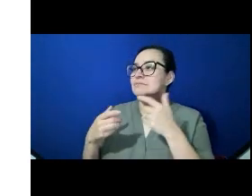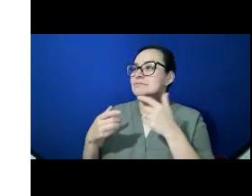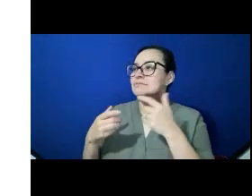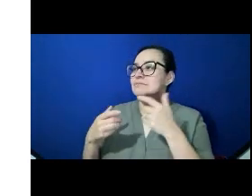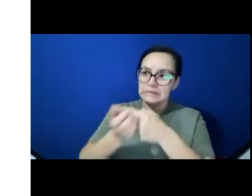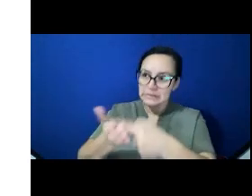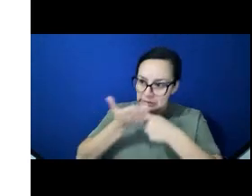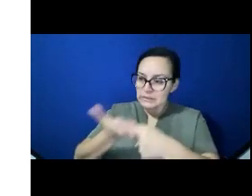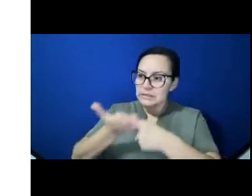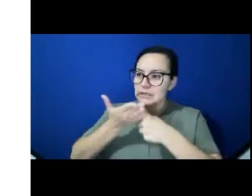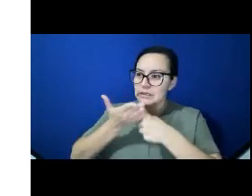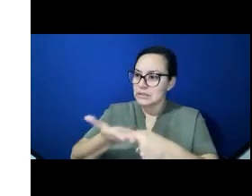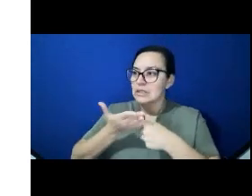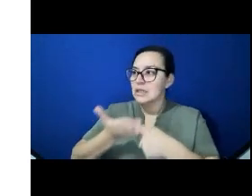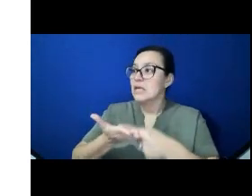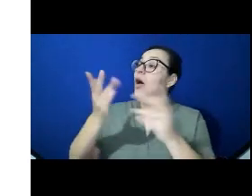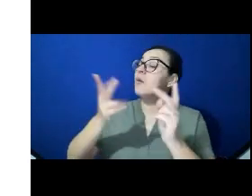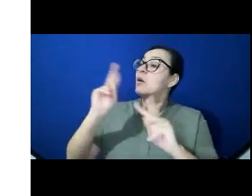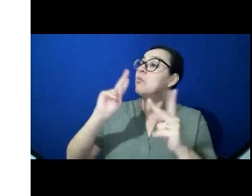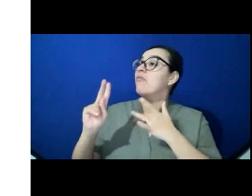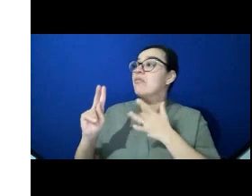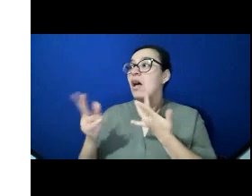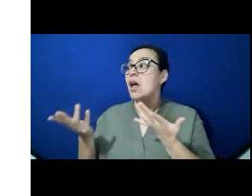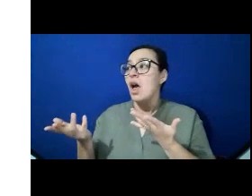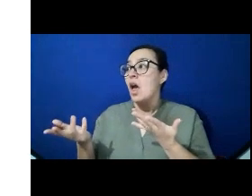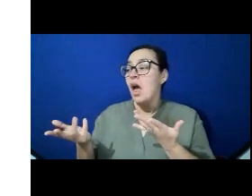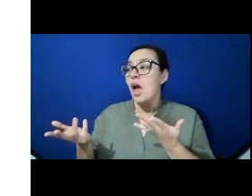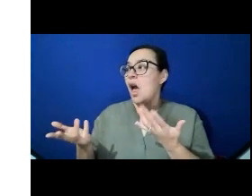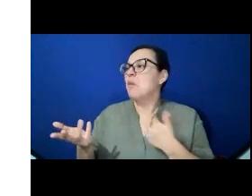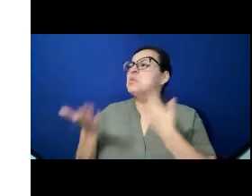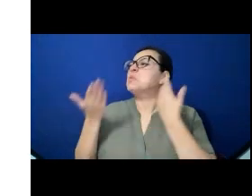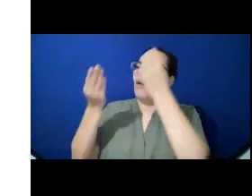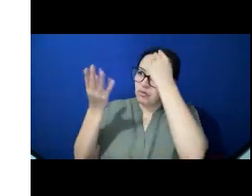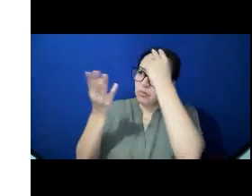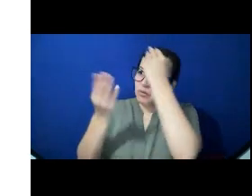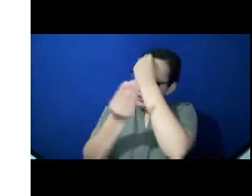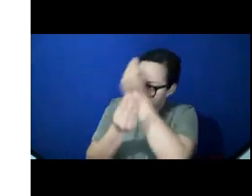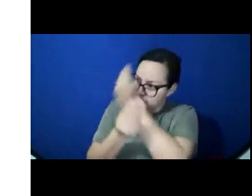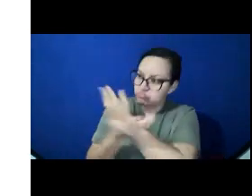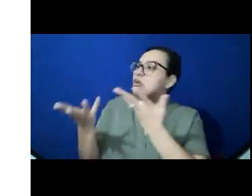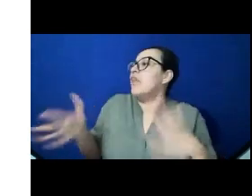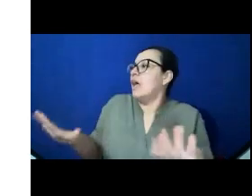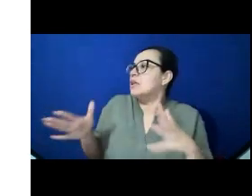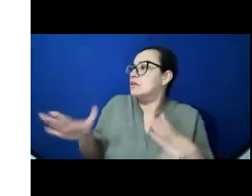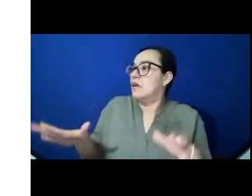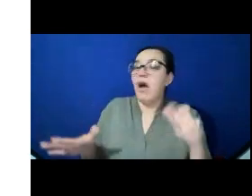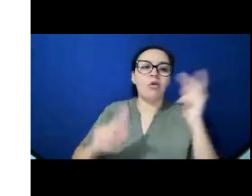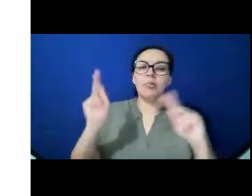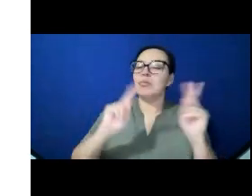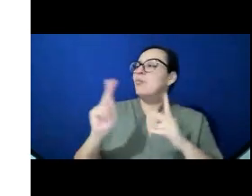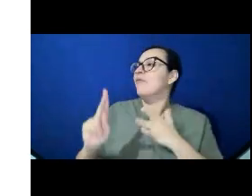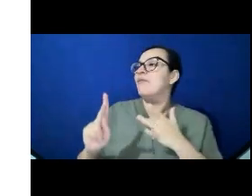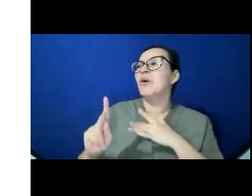all out there. Others was like, no, people have to work for, this. And we decided that, in order to